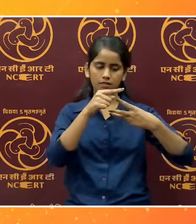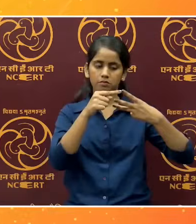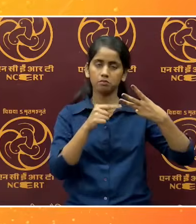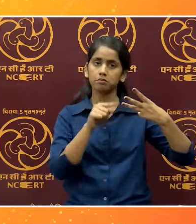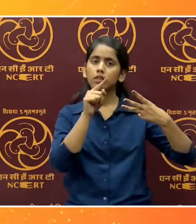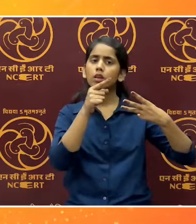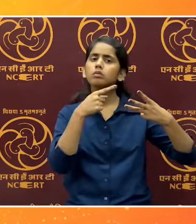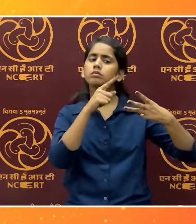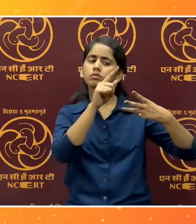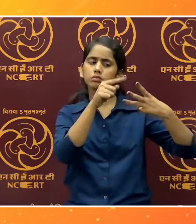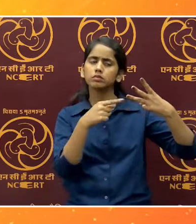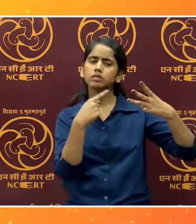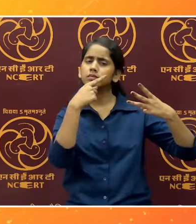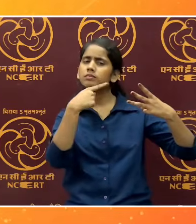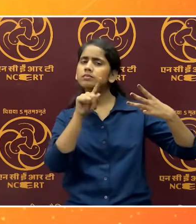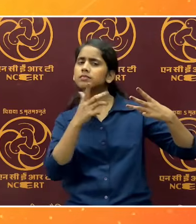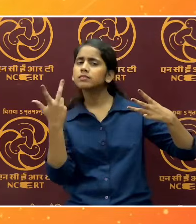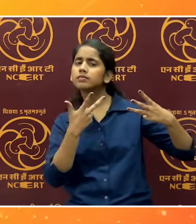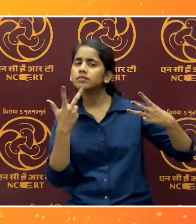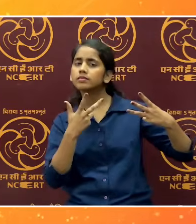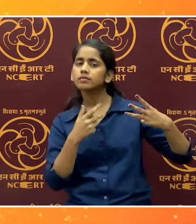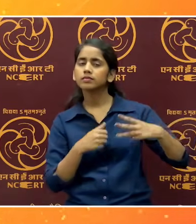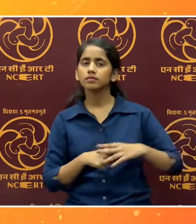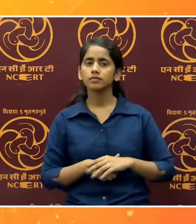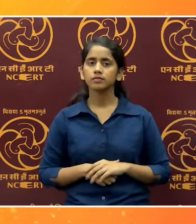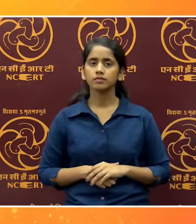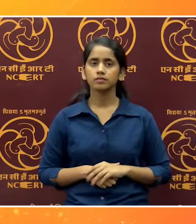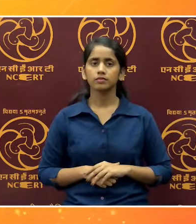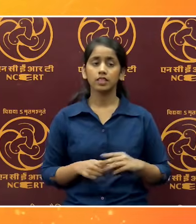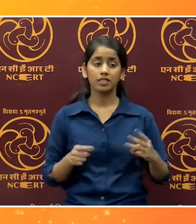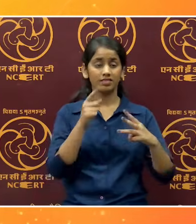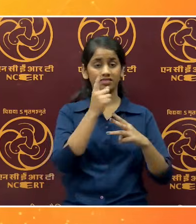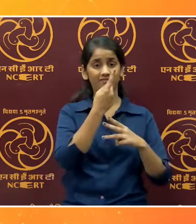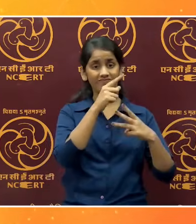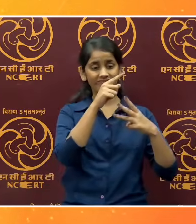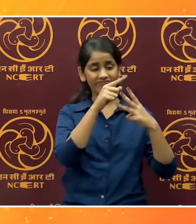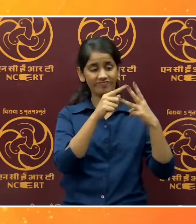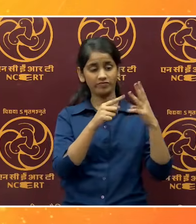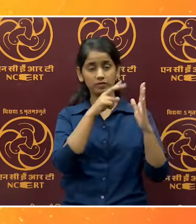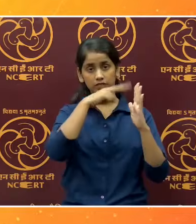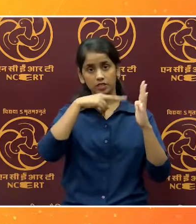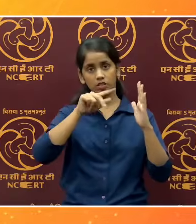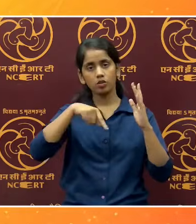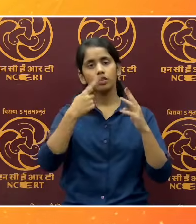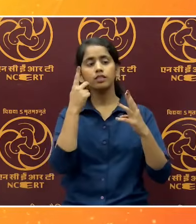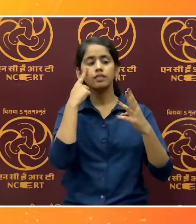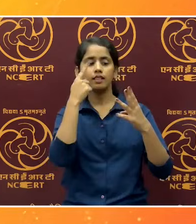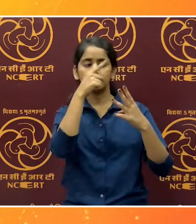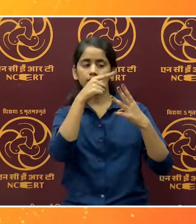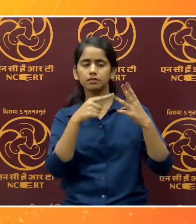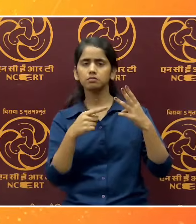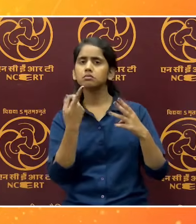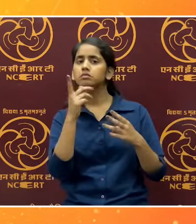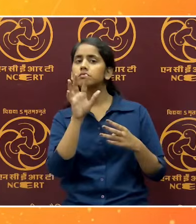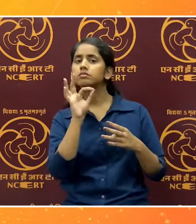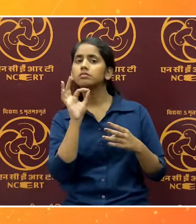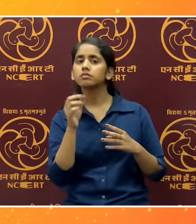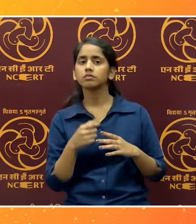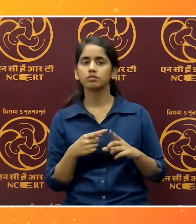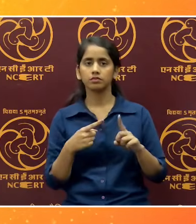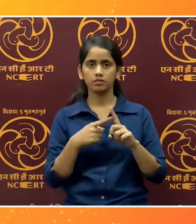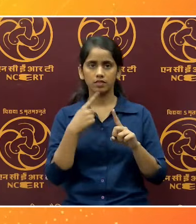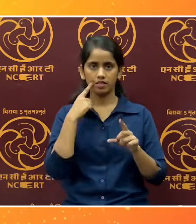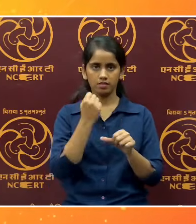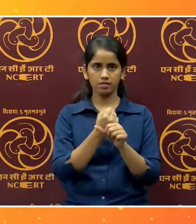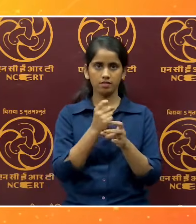Which one is the right option? I'll read out all 3. Yes, please. Let's see which one is correct. So, A, the tiger